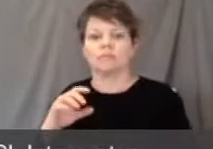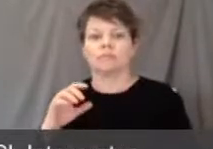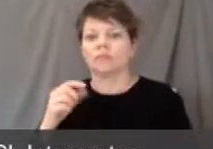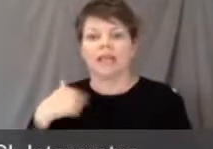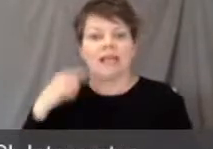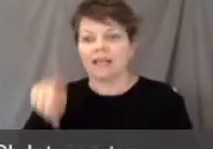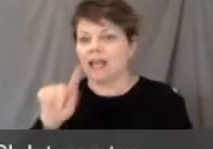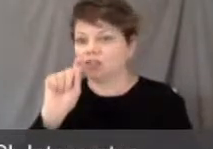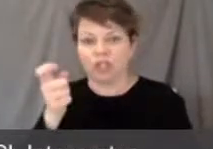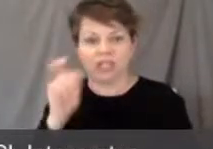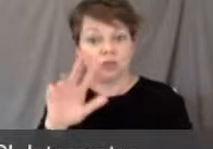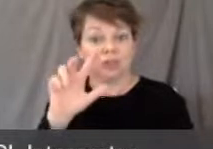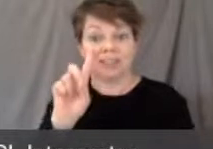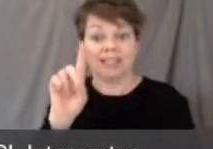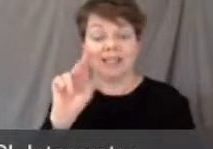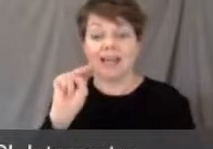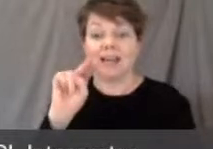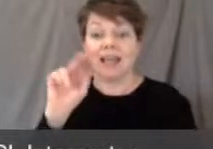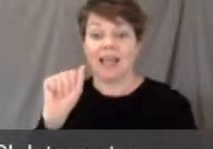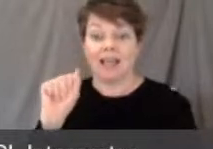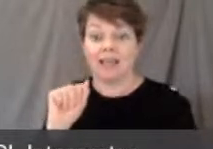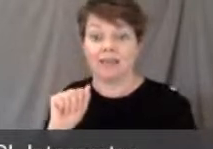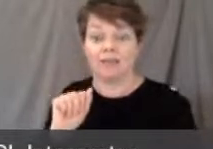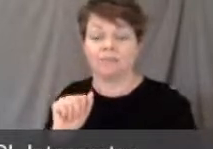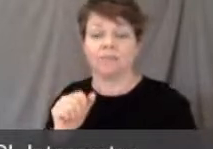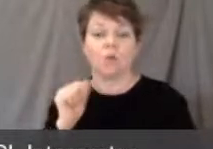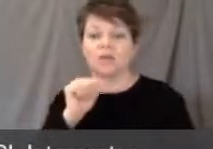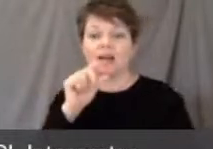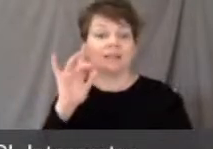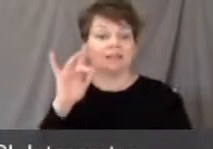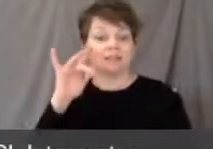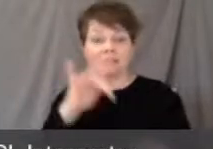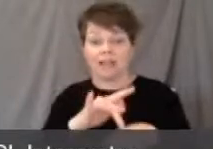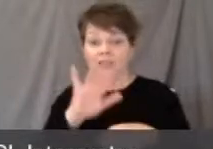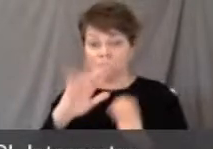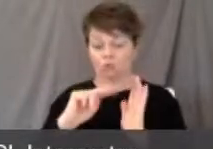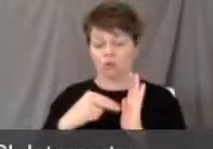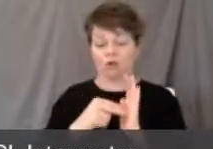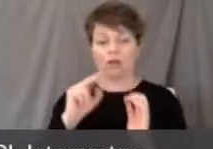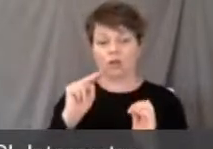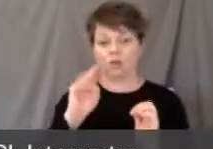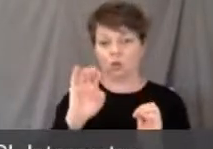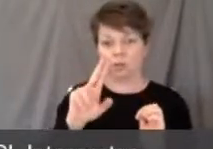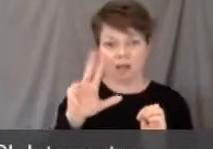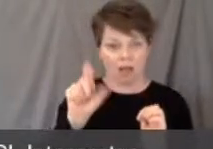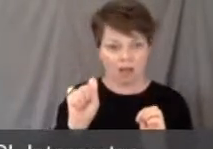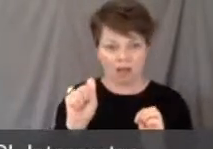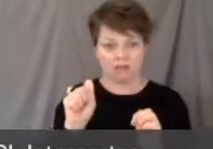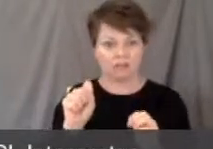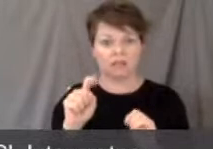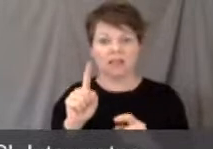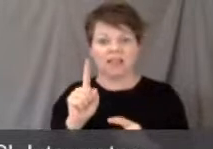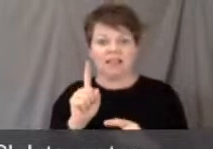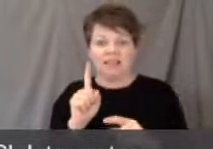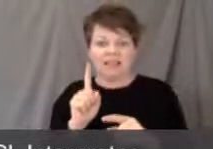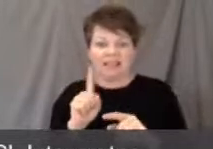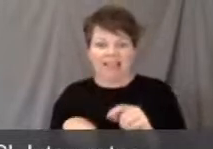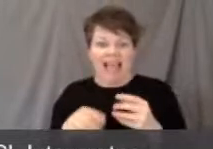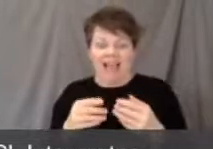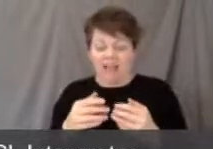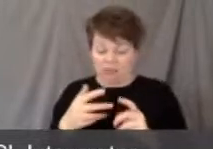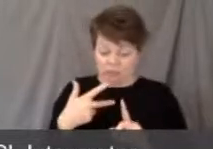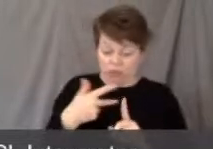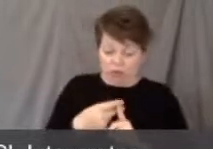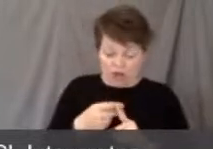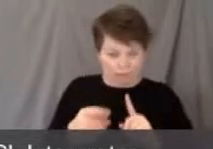cell. It cannot give you COVID-19. It doesn't contain a live virus strain. There's no egg protein or